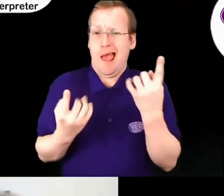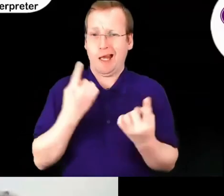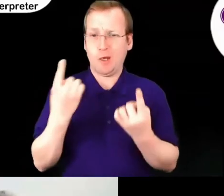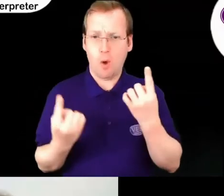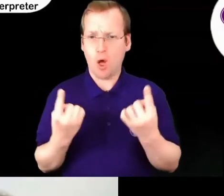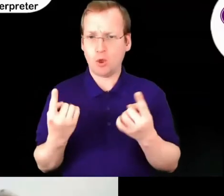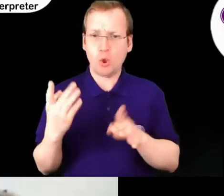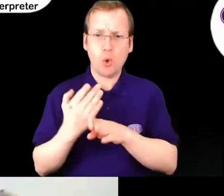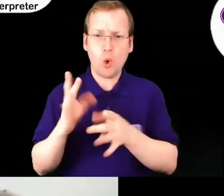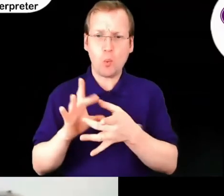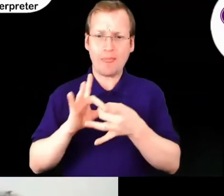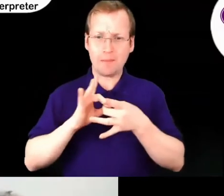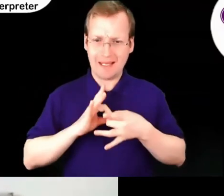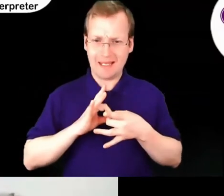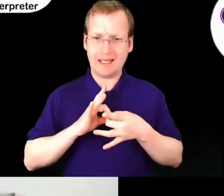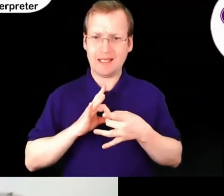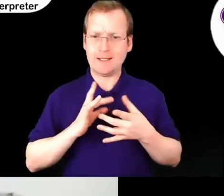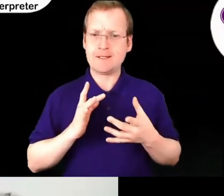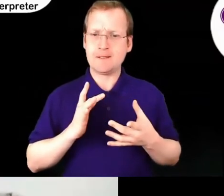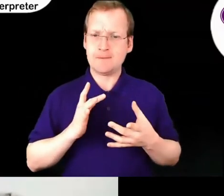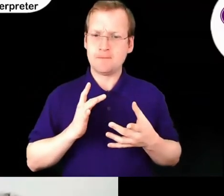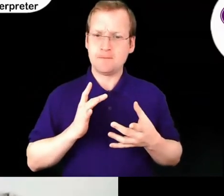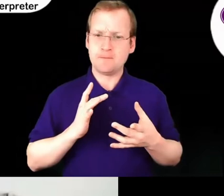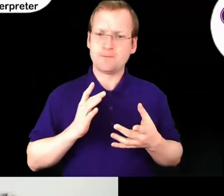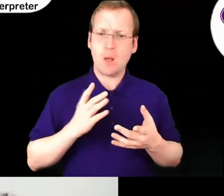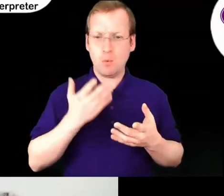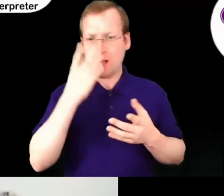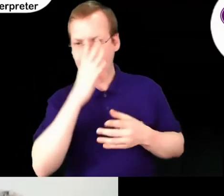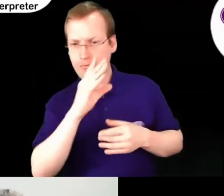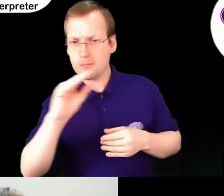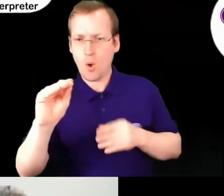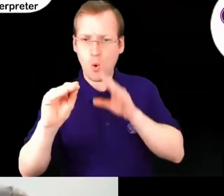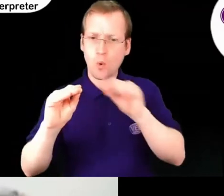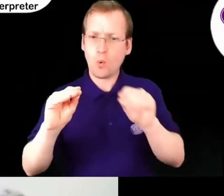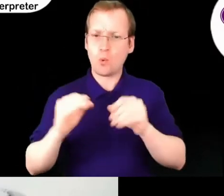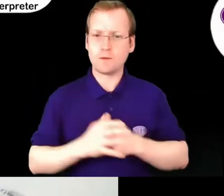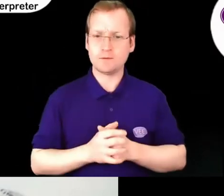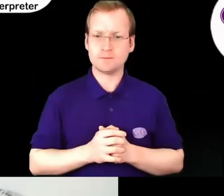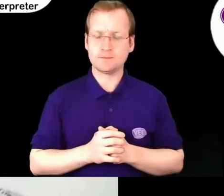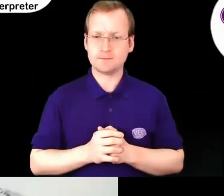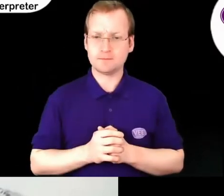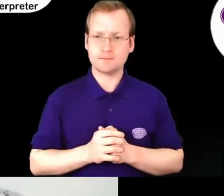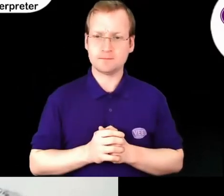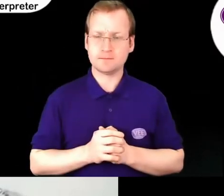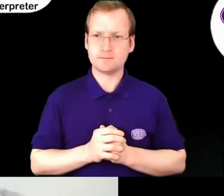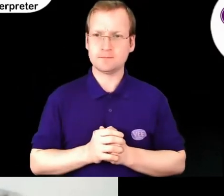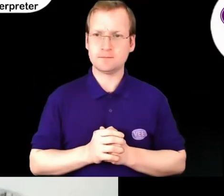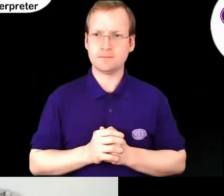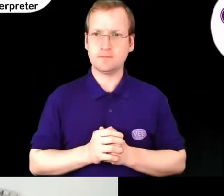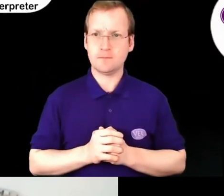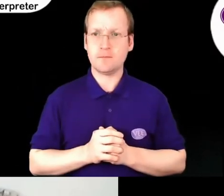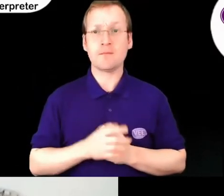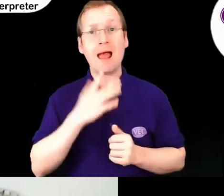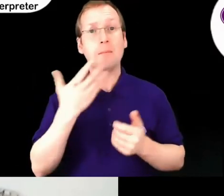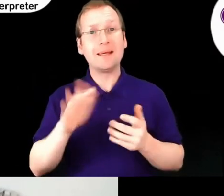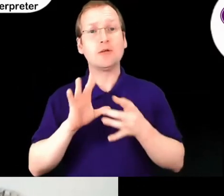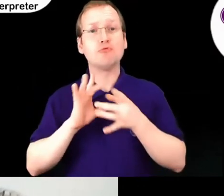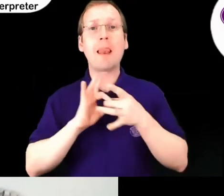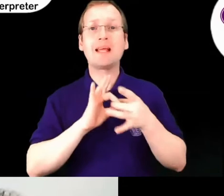worked with me or came close to me, I'd let them know. But I had a relationship